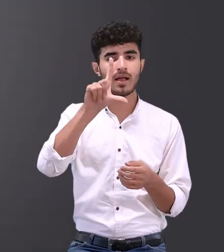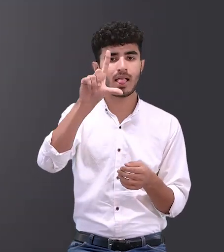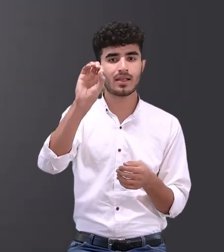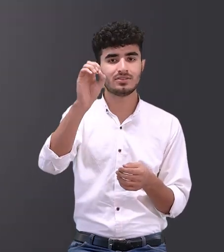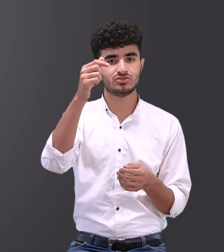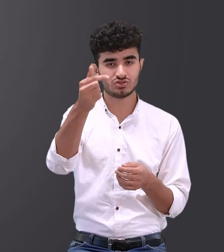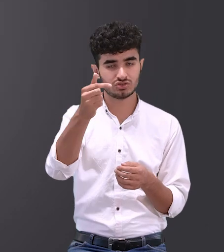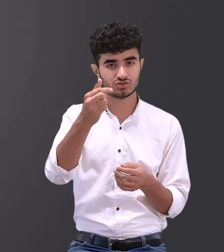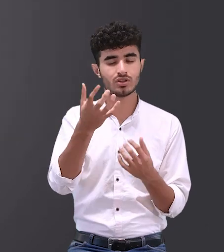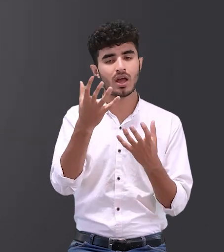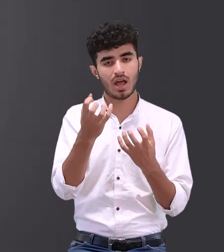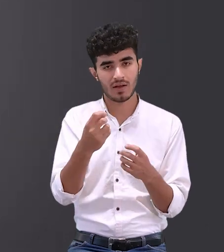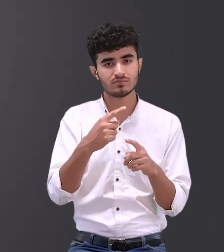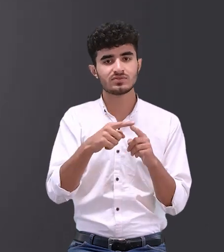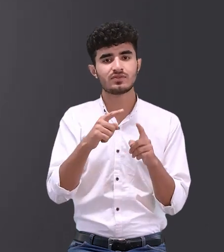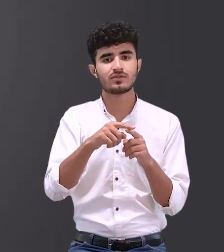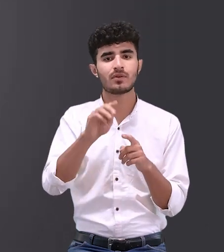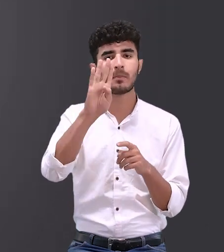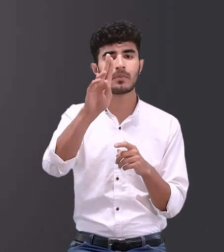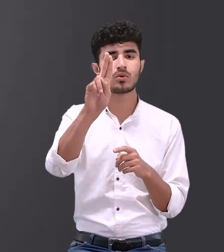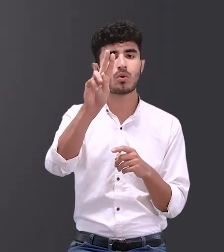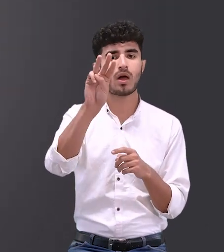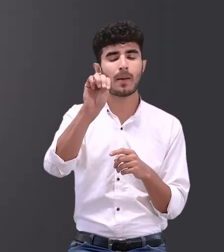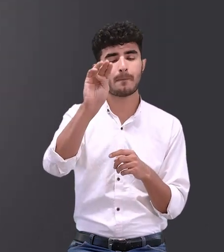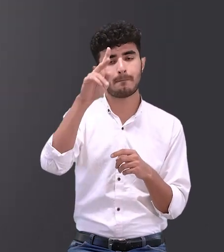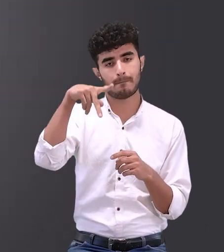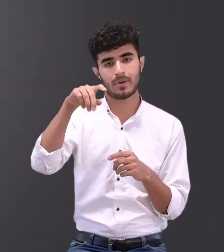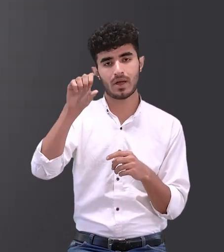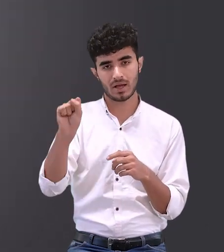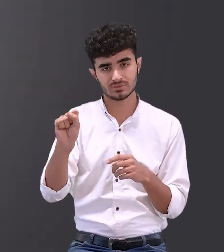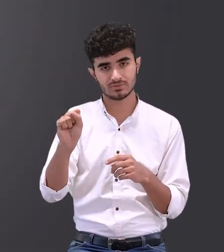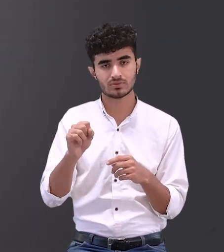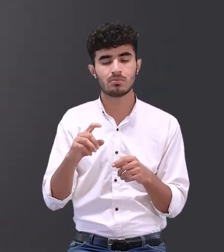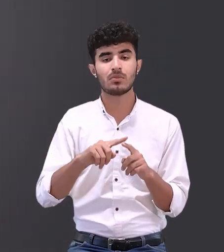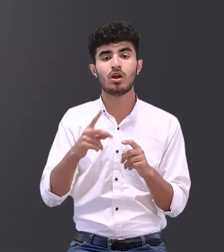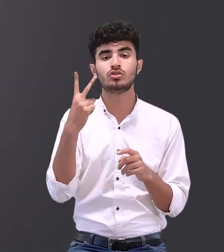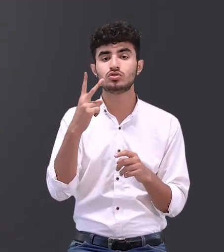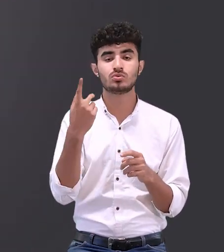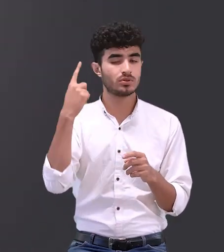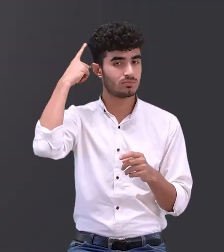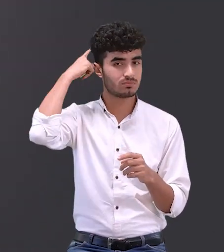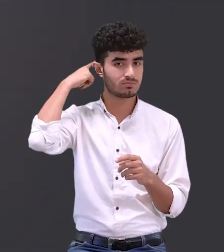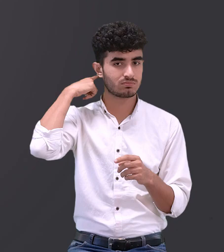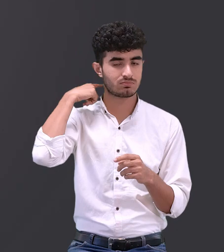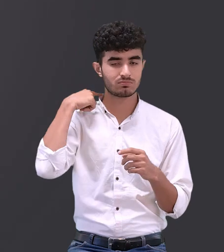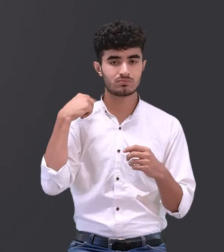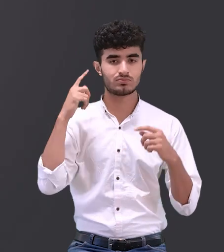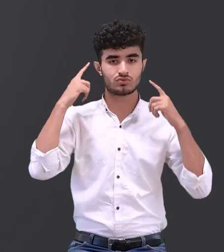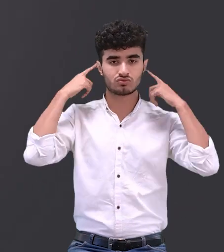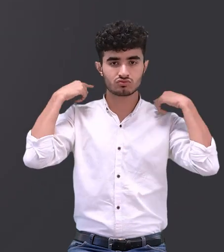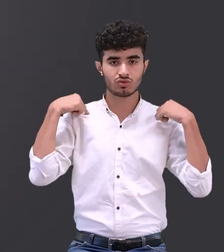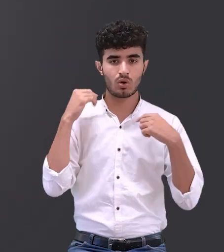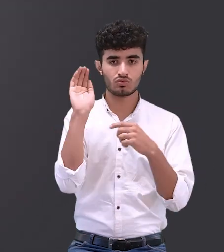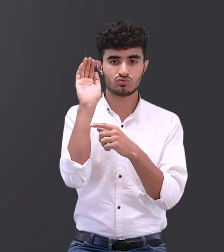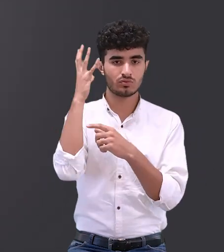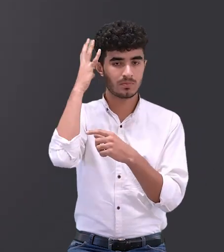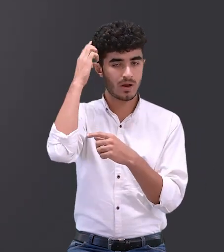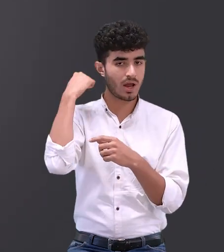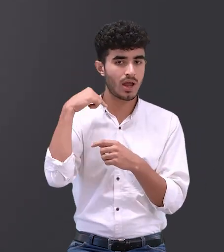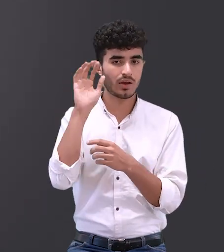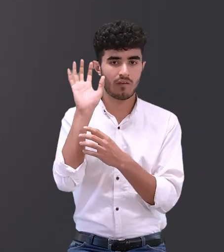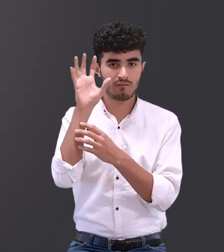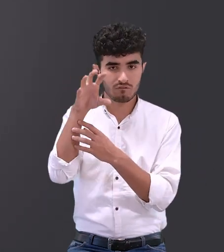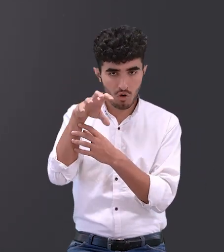are going very wrong when you develop a technique. One is that you're rounding your shoulders, your head is falling forward, and you have a very tight rib